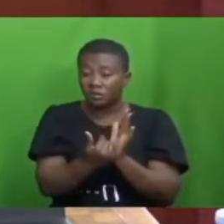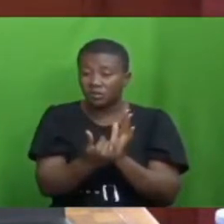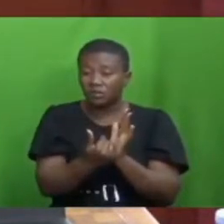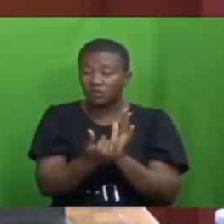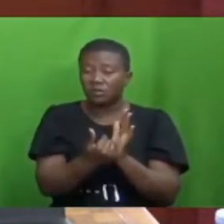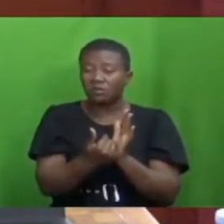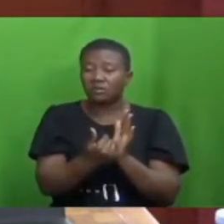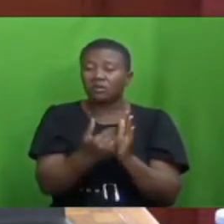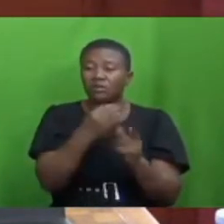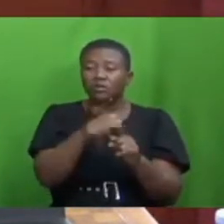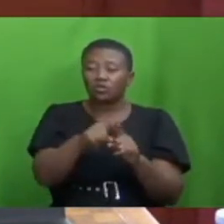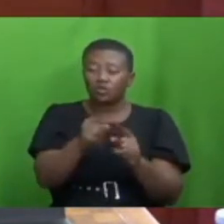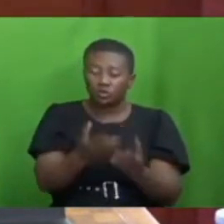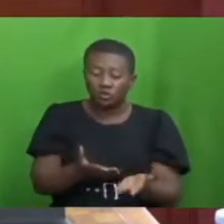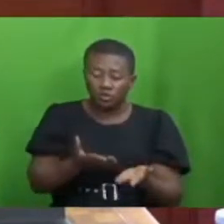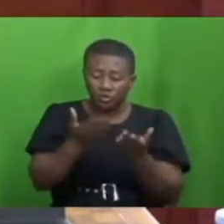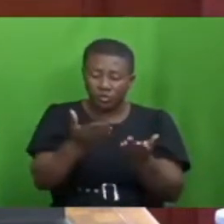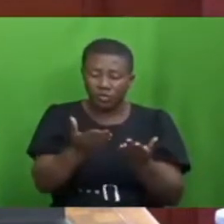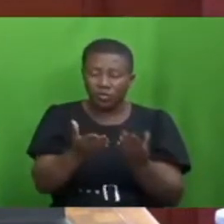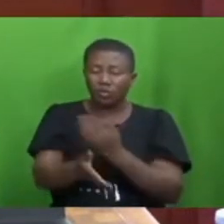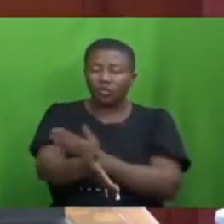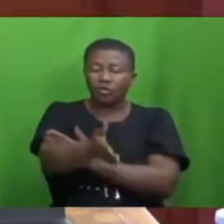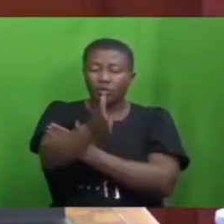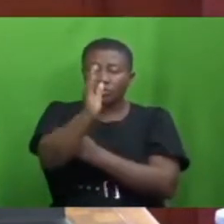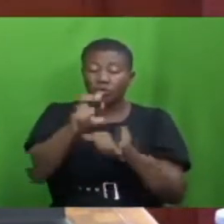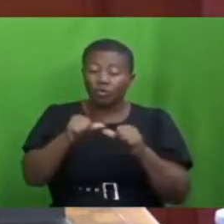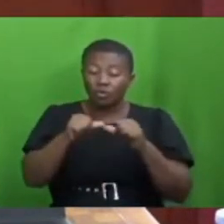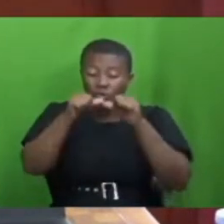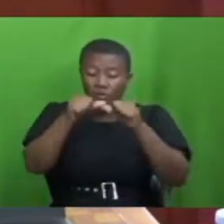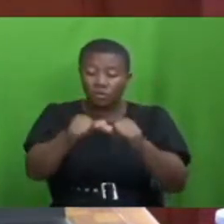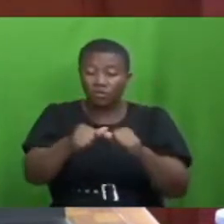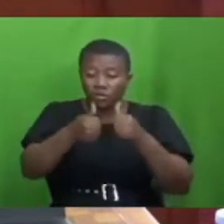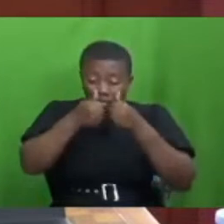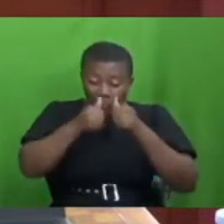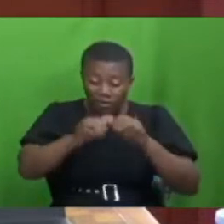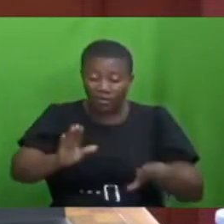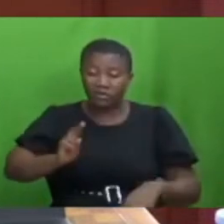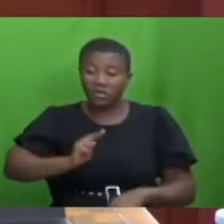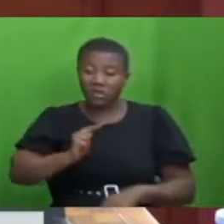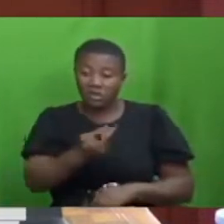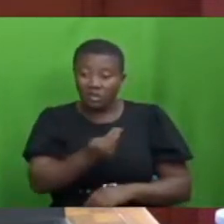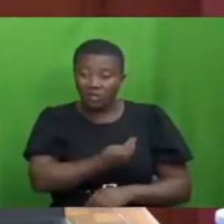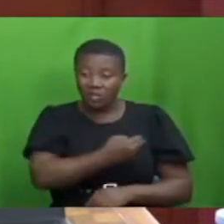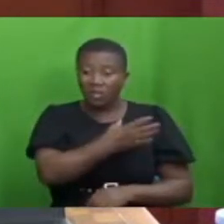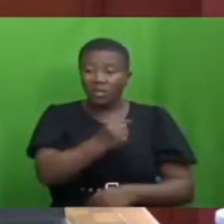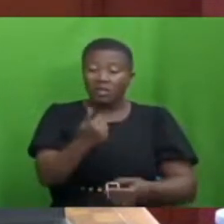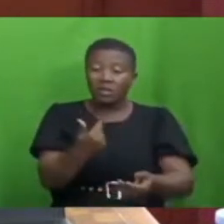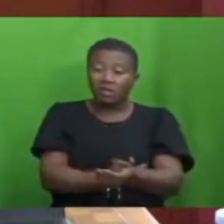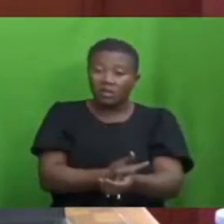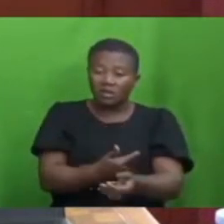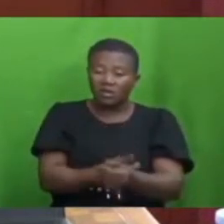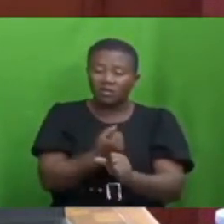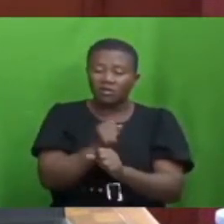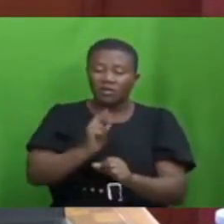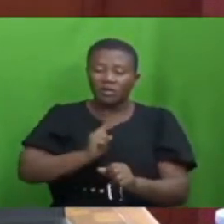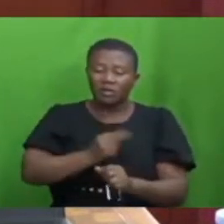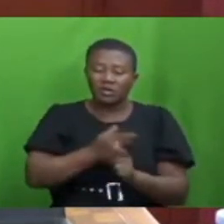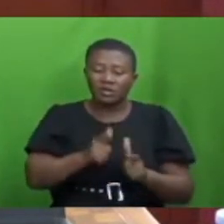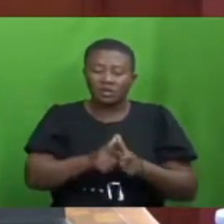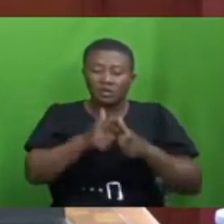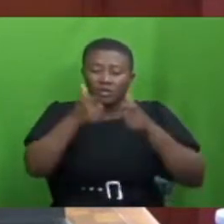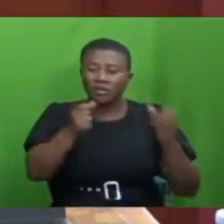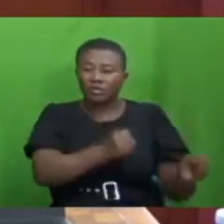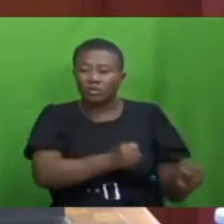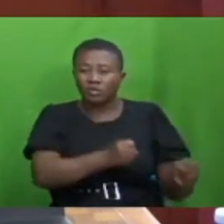opportunity to present the media fiscal review statement to this House, and I beg indeed to submit. May